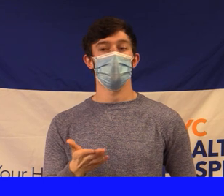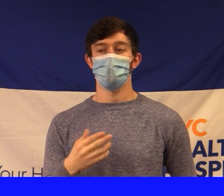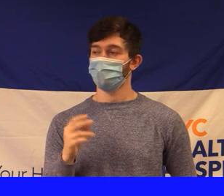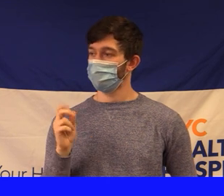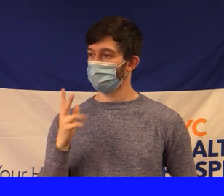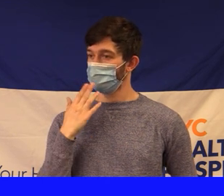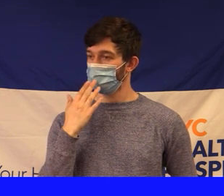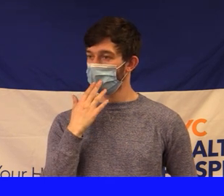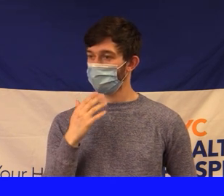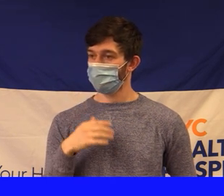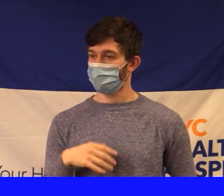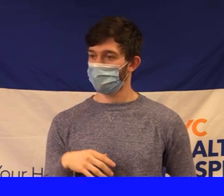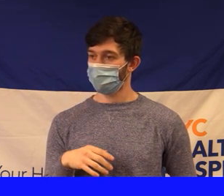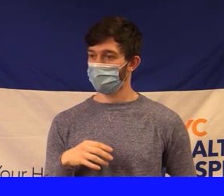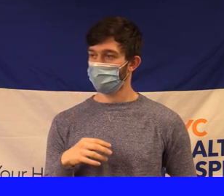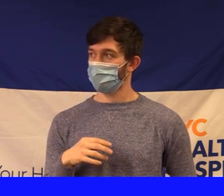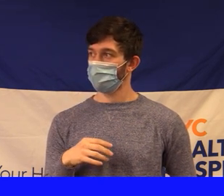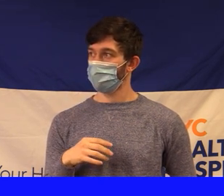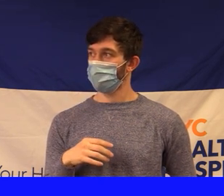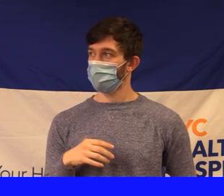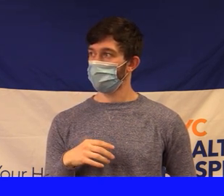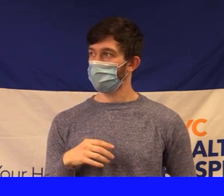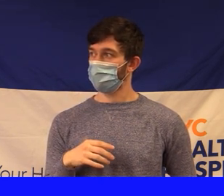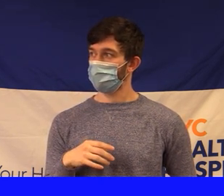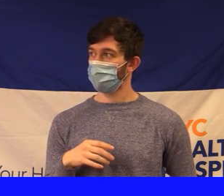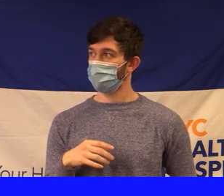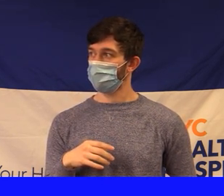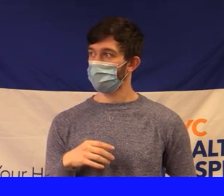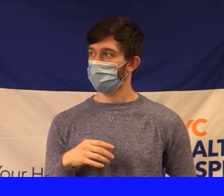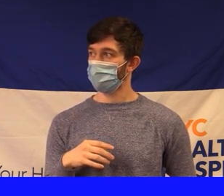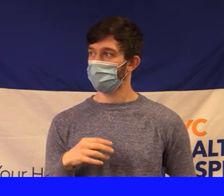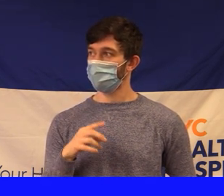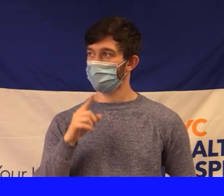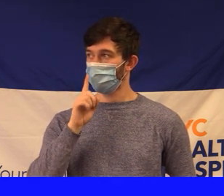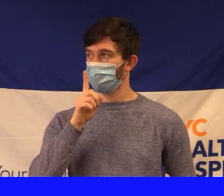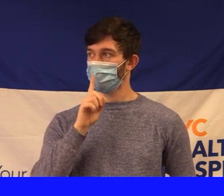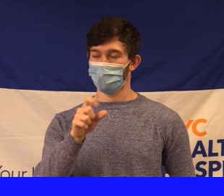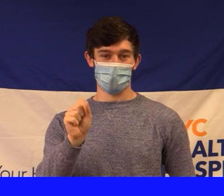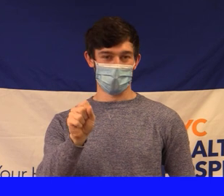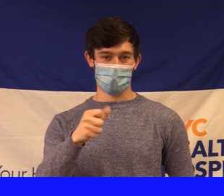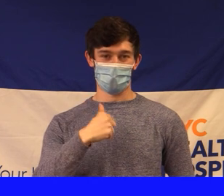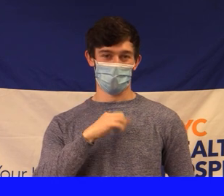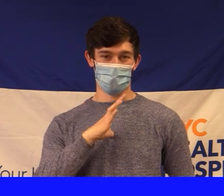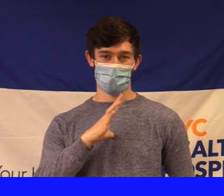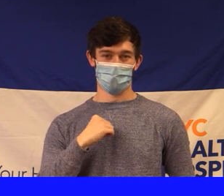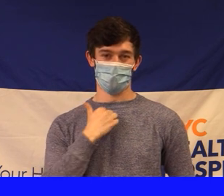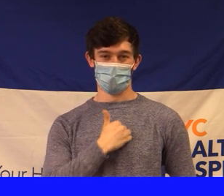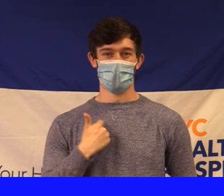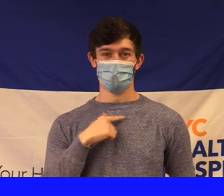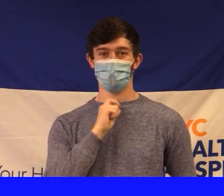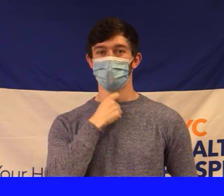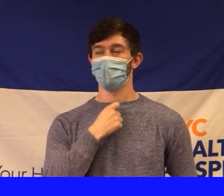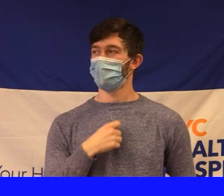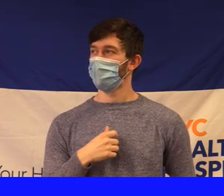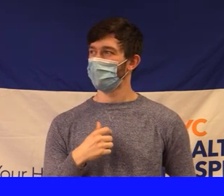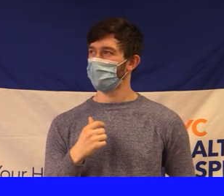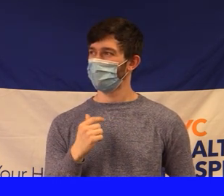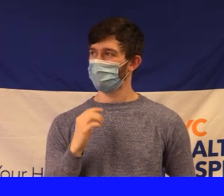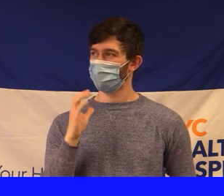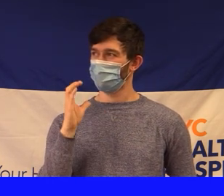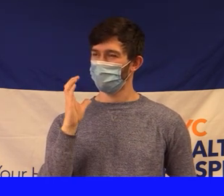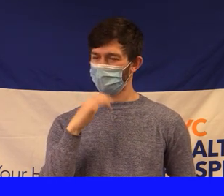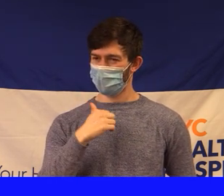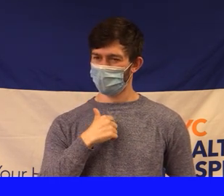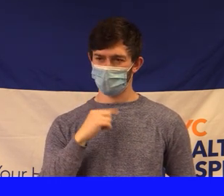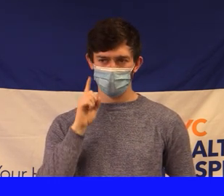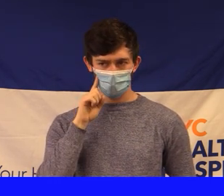Sorry, I couldn't figure out how to unmute myself. I'm fine. Yes. Thank you. It was so uncharacteristically mute, I was getting nervous.